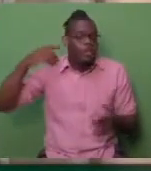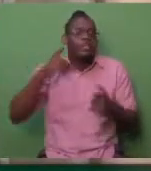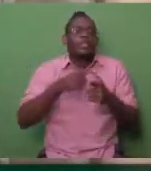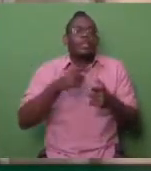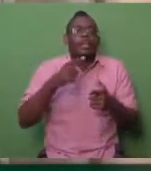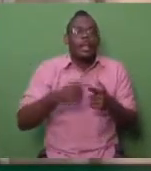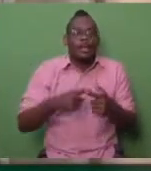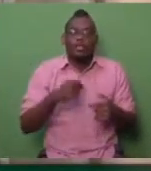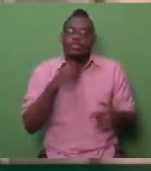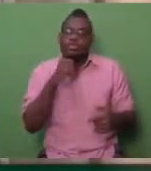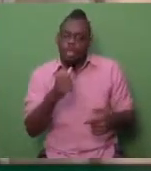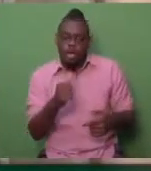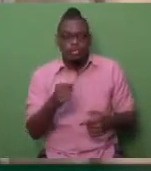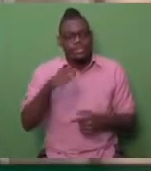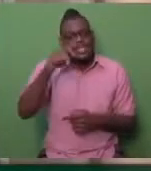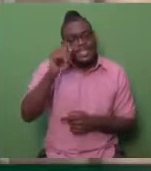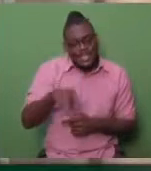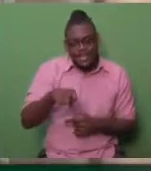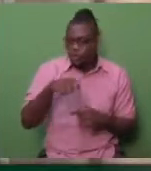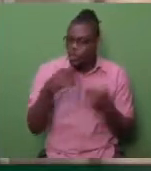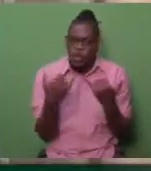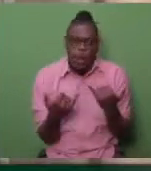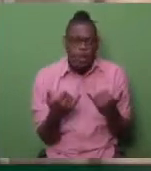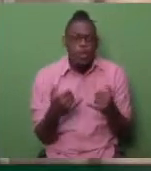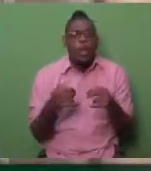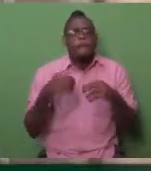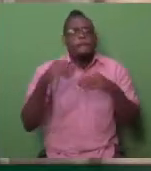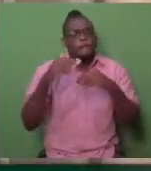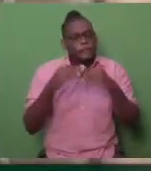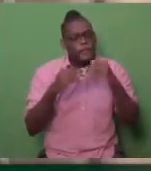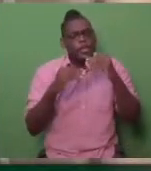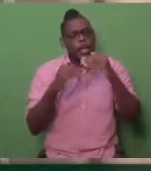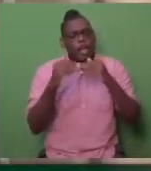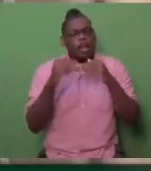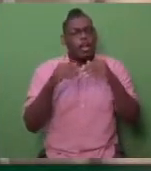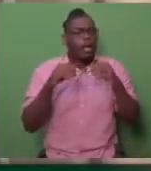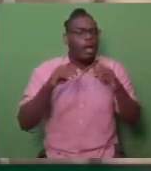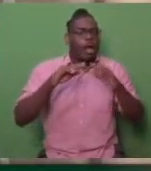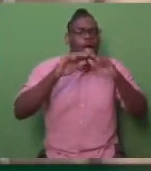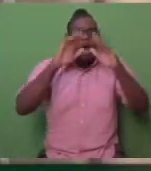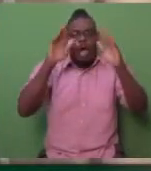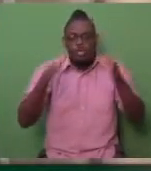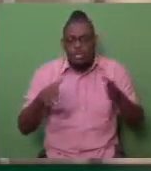was none other than a member for Dago Martin West. None other.